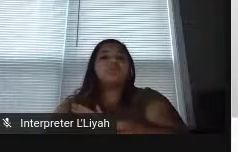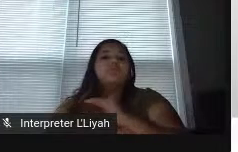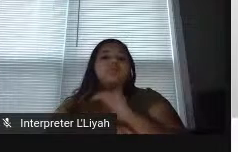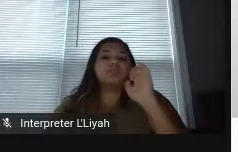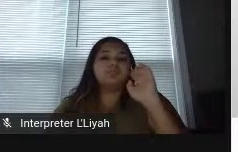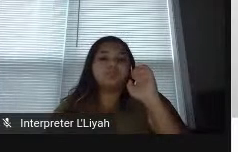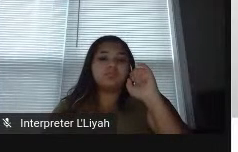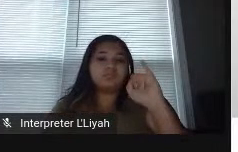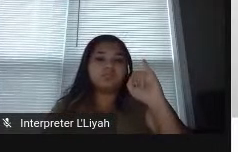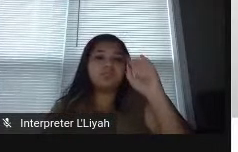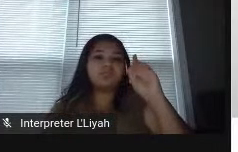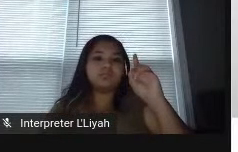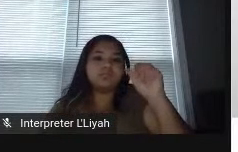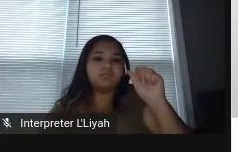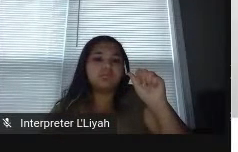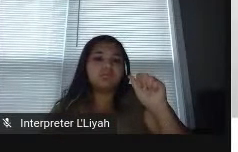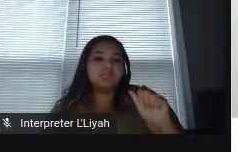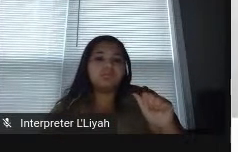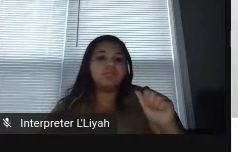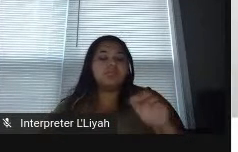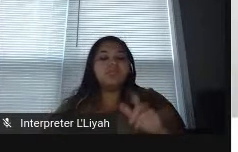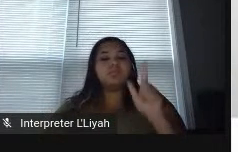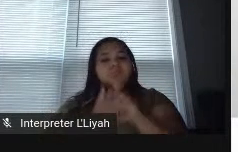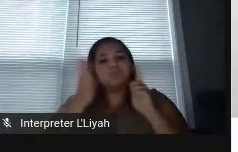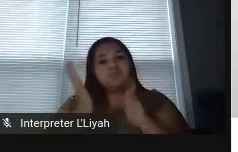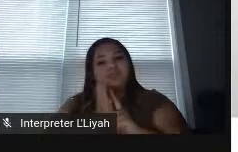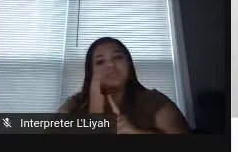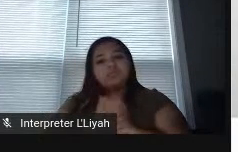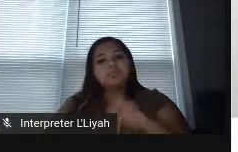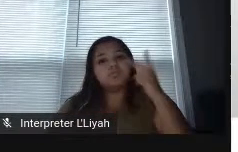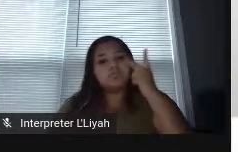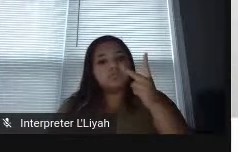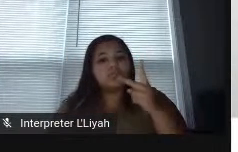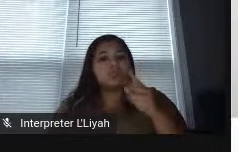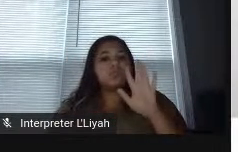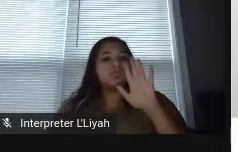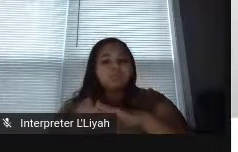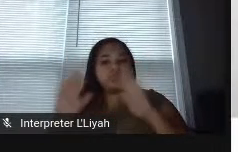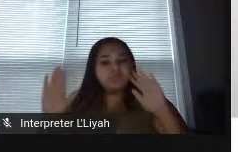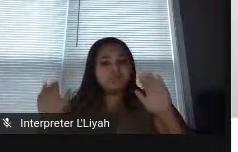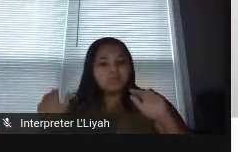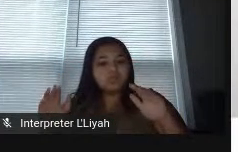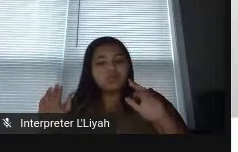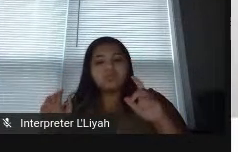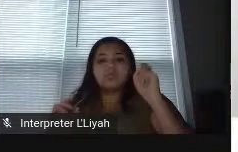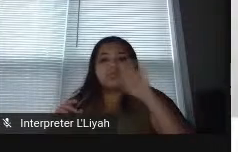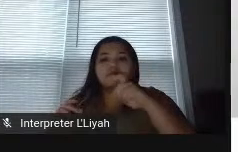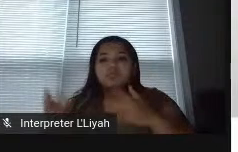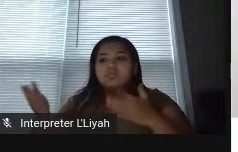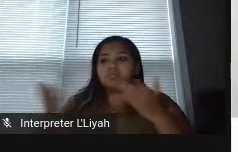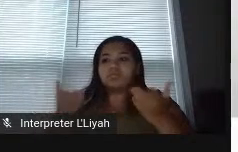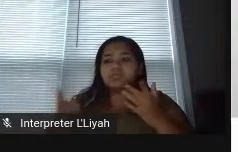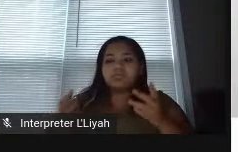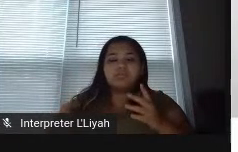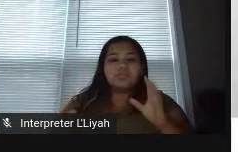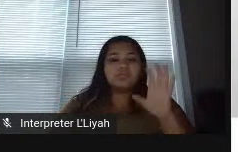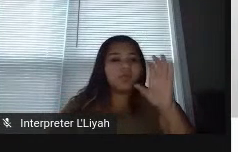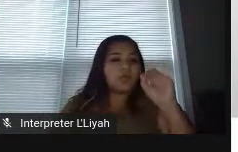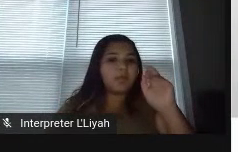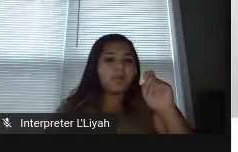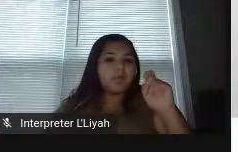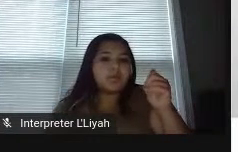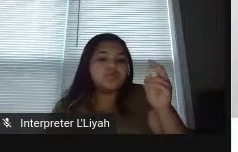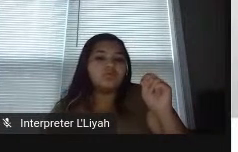the IDA law? 2, does your child need services or